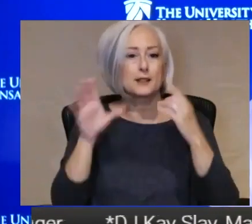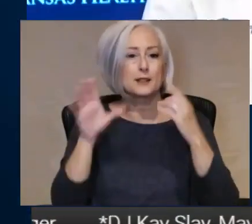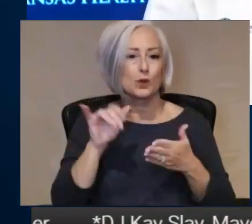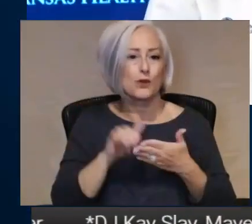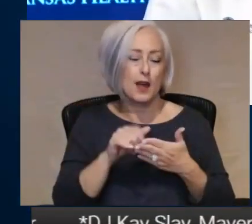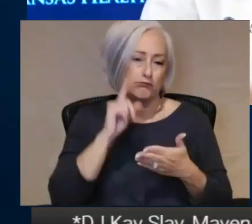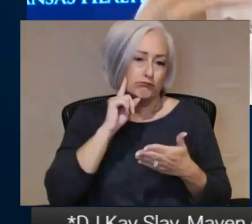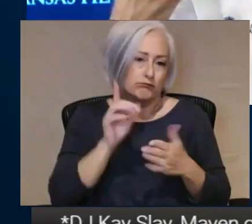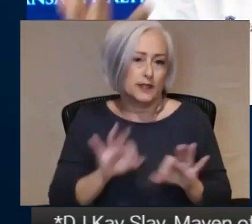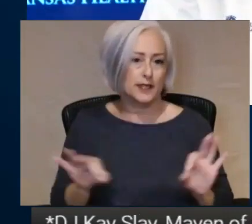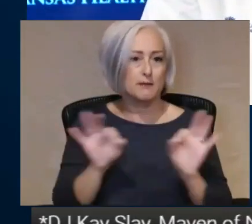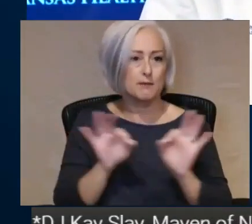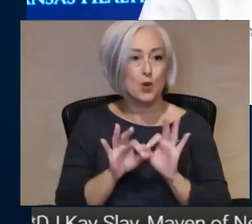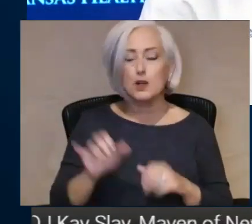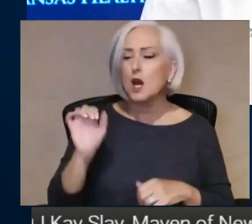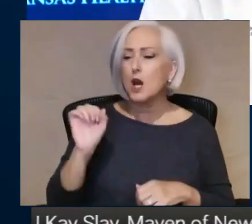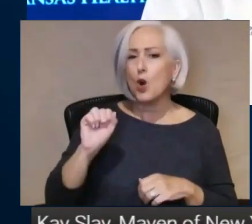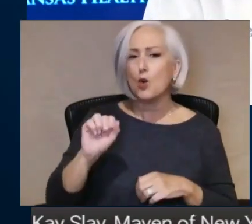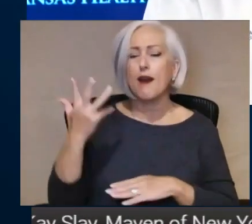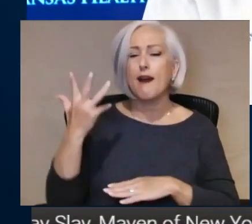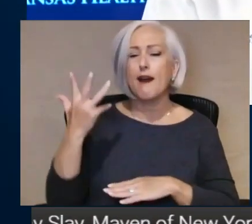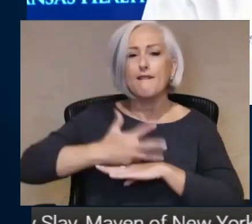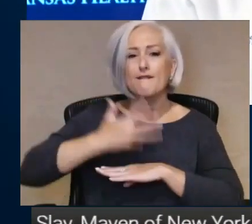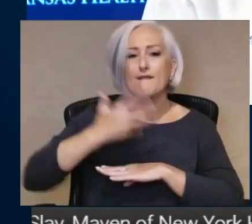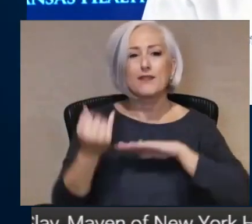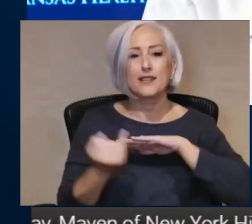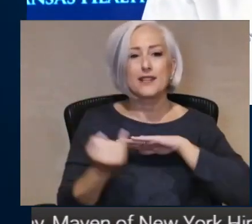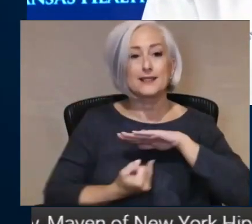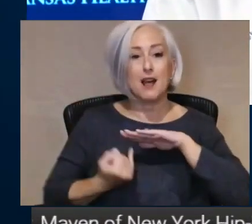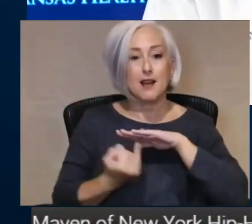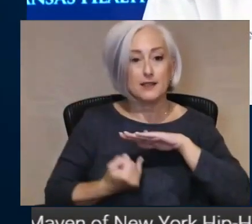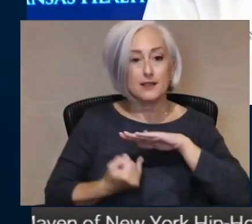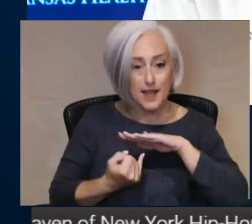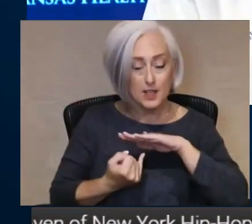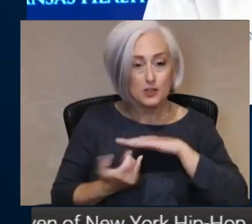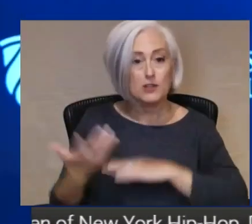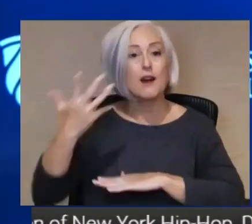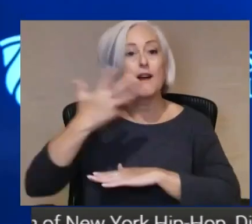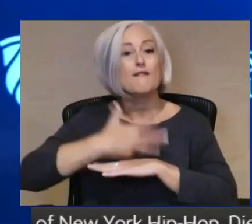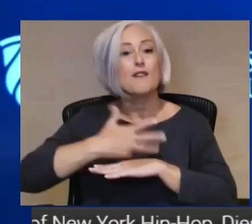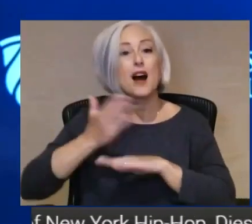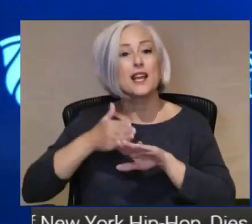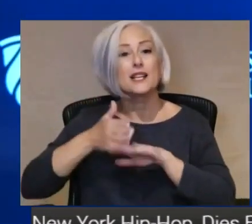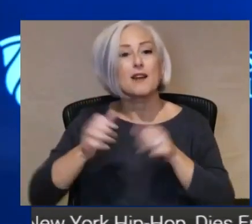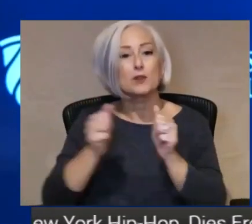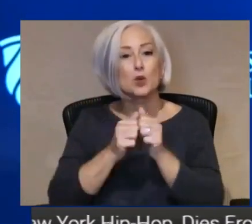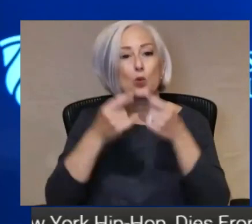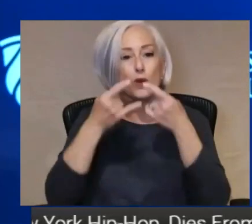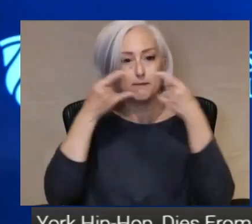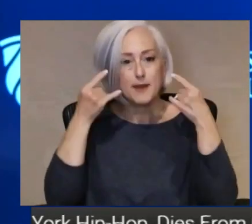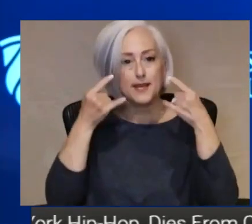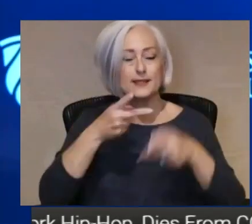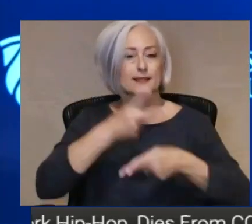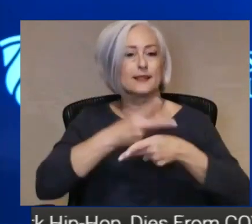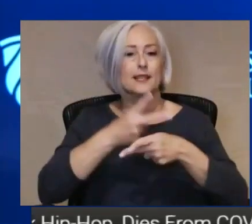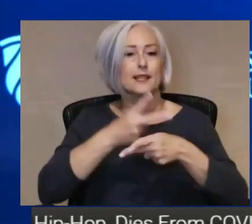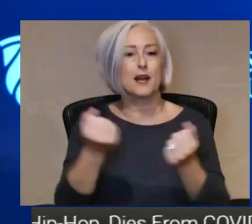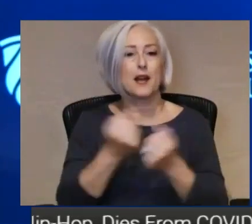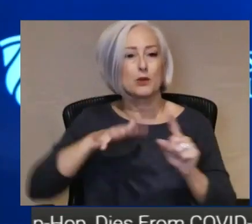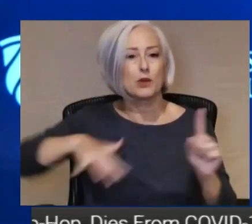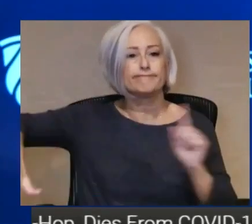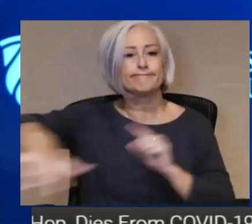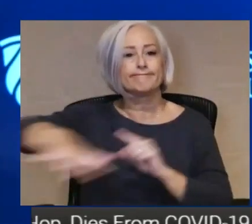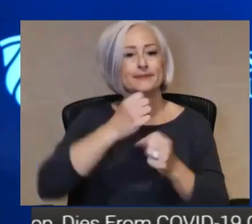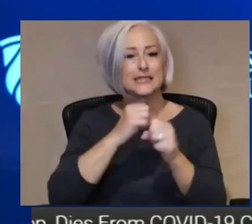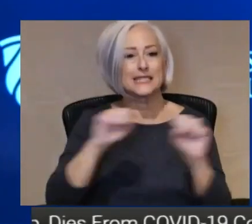Yeah, like 5 days isolation, then 5 days of making sure if you go out, you mask. And that helps keep everybody else around you safe. Mm-hmm. So, all right, well, let's get back